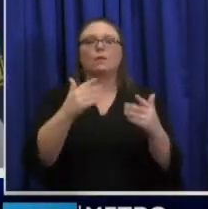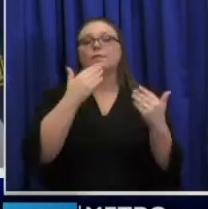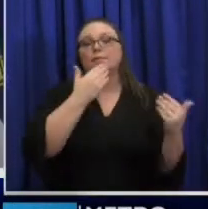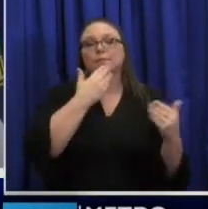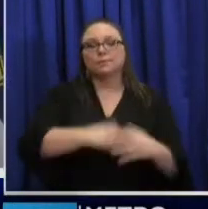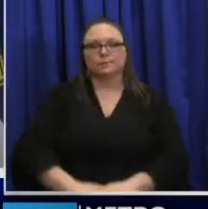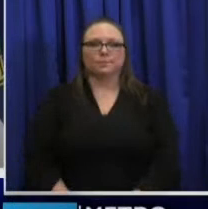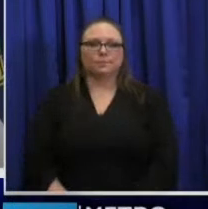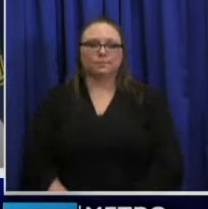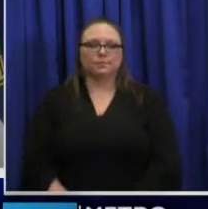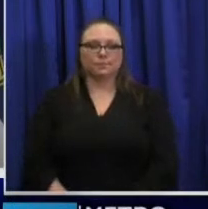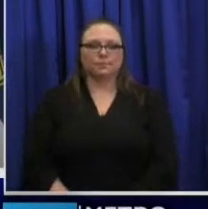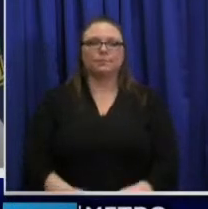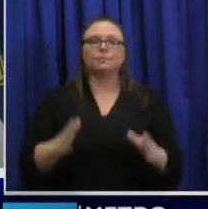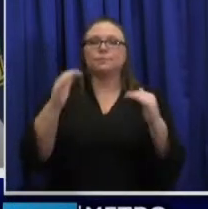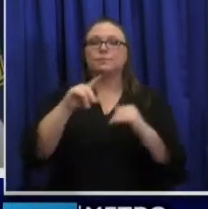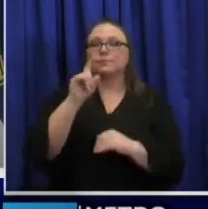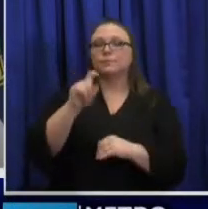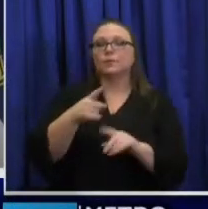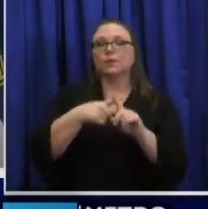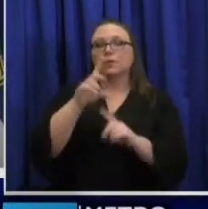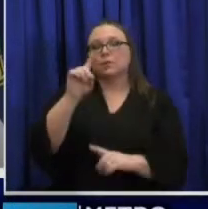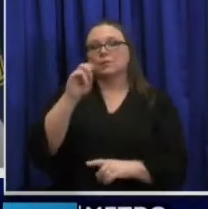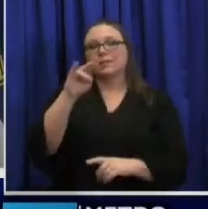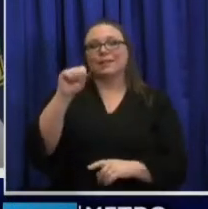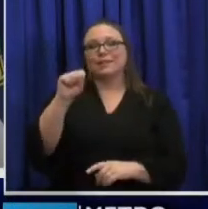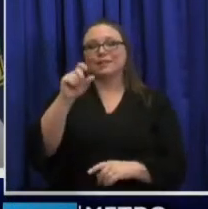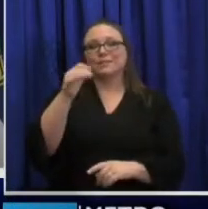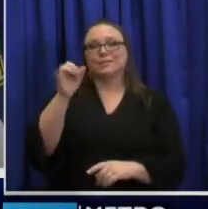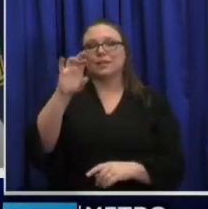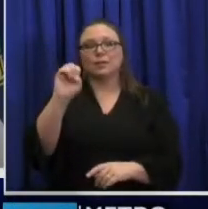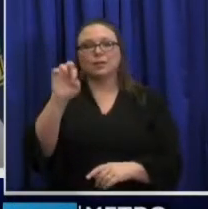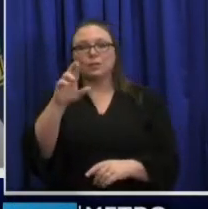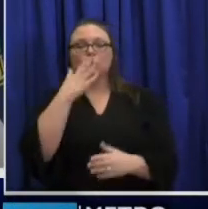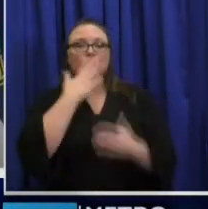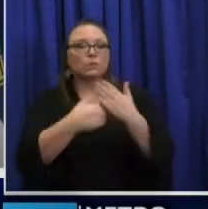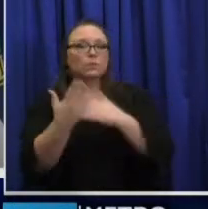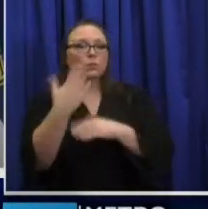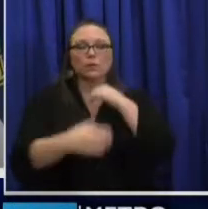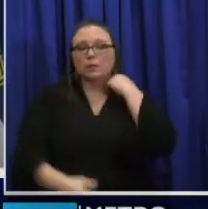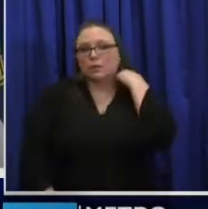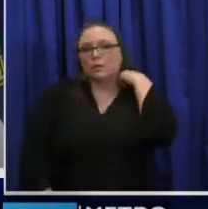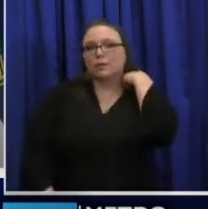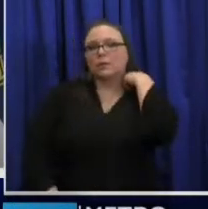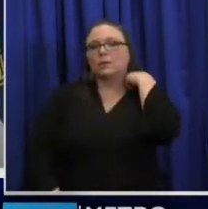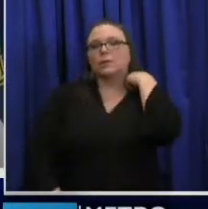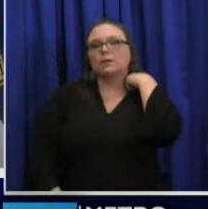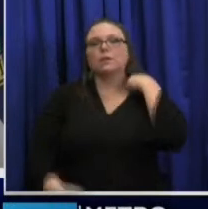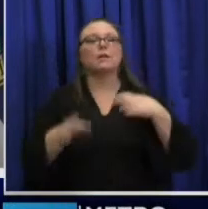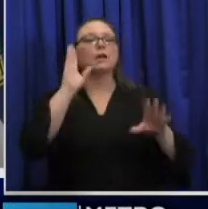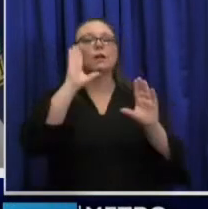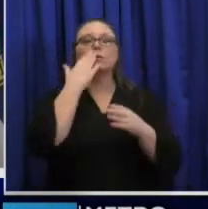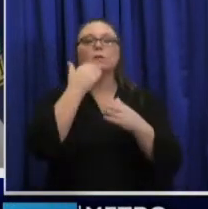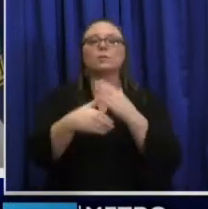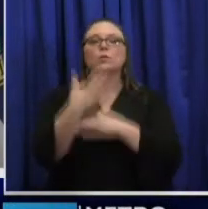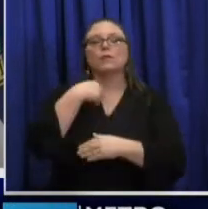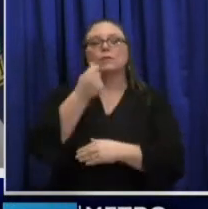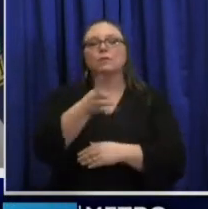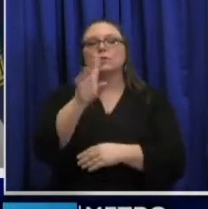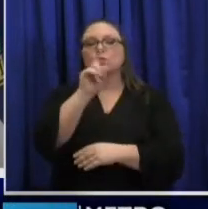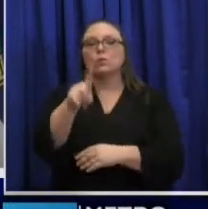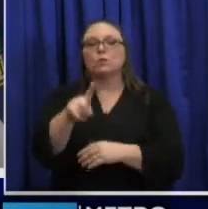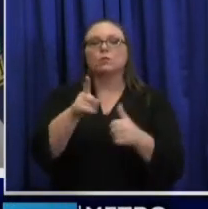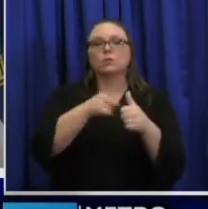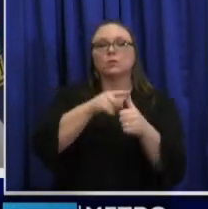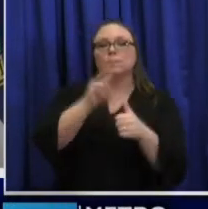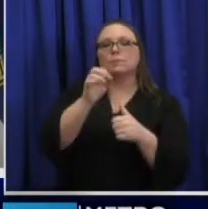you. Our next question is from Dennis Ferrier. Good morning, Dennis. Hey, good morning, Brian. I have a couple questions, one for the